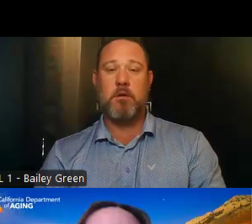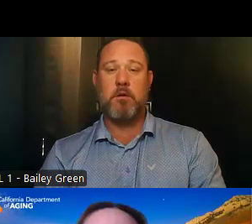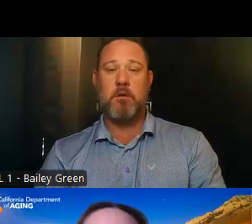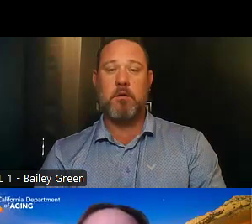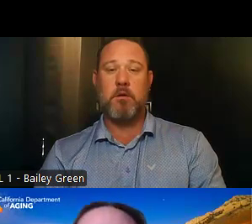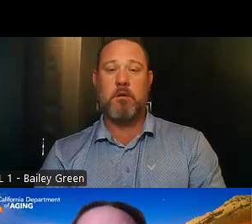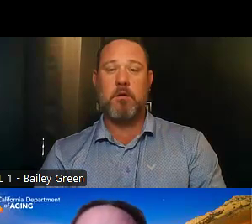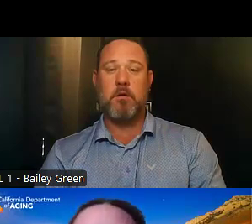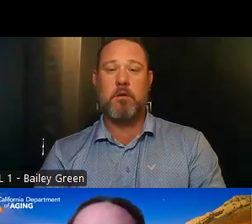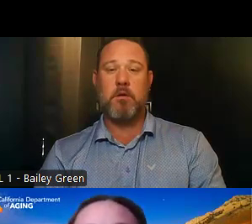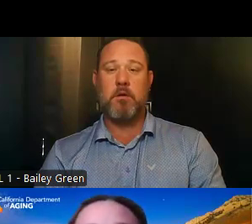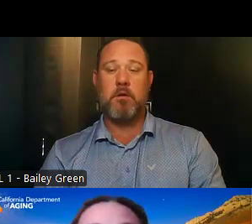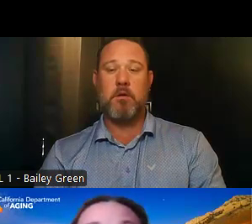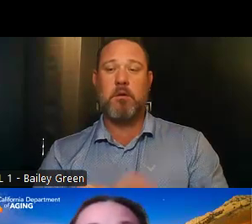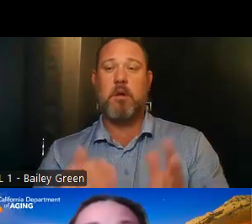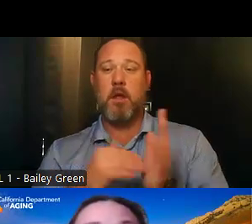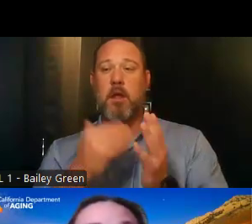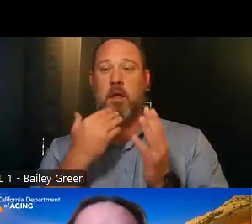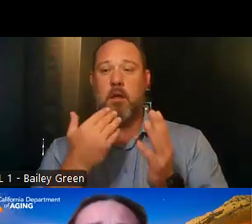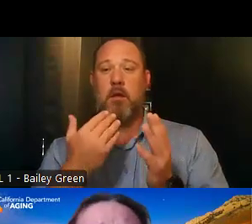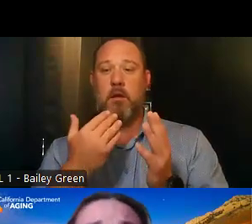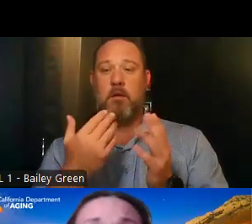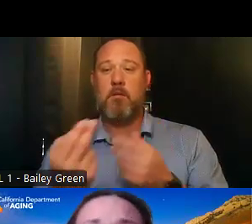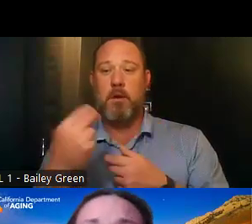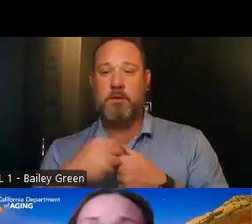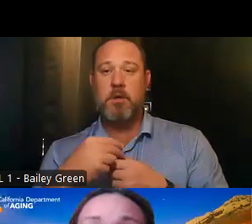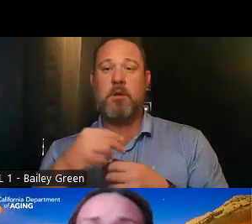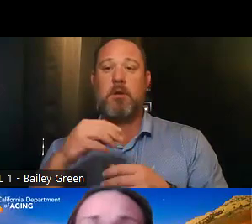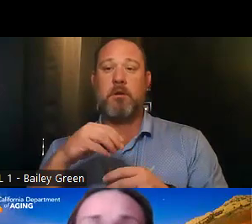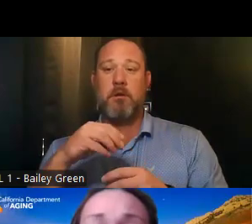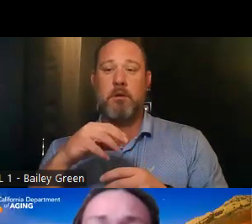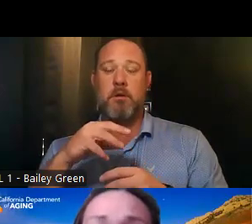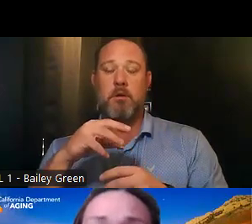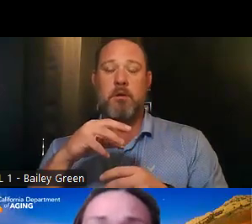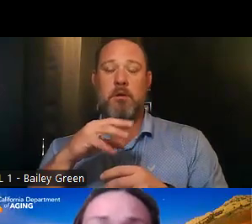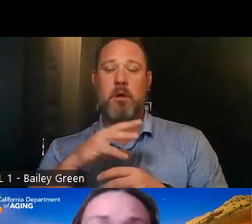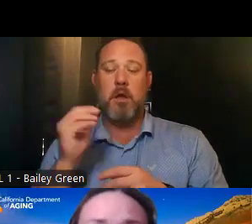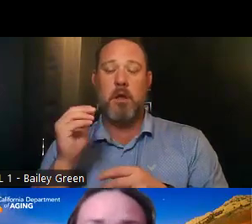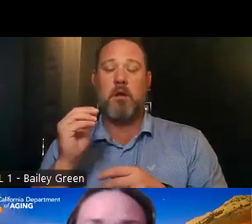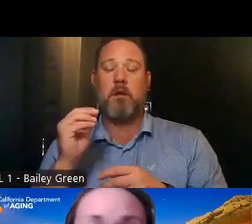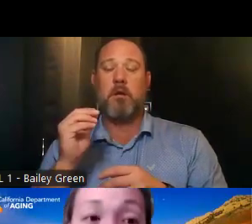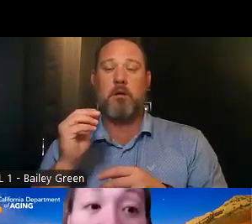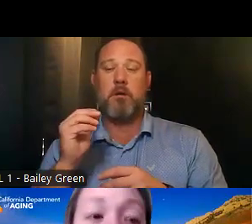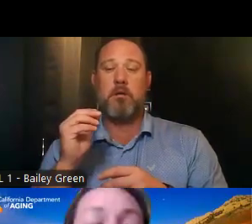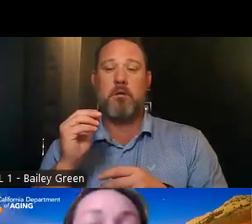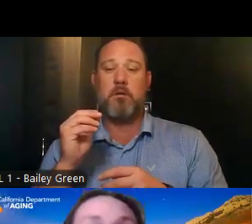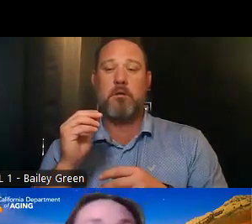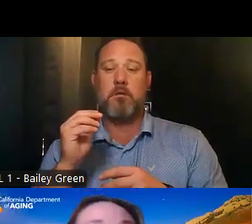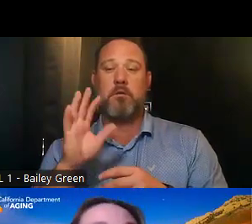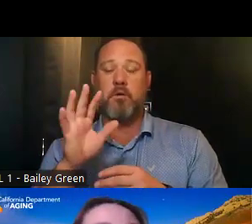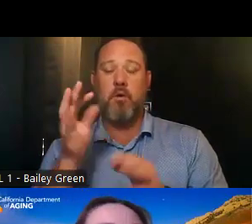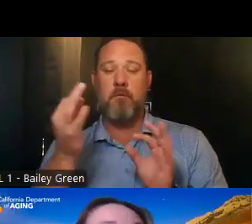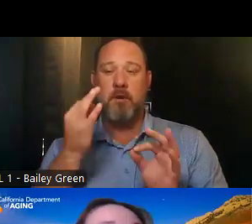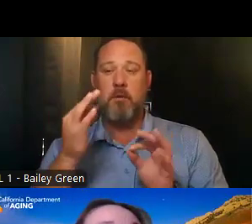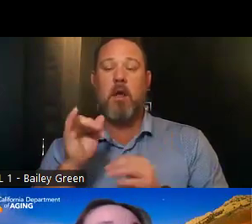Again, thank you for participating and getting your insights on the